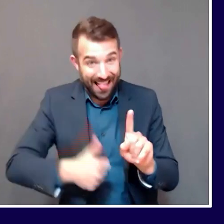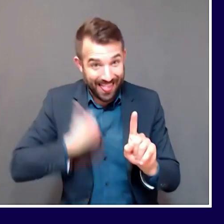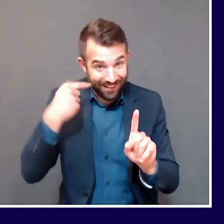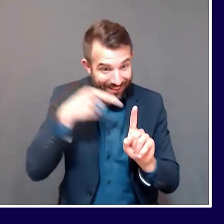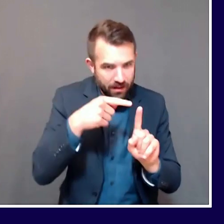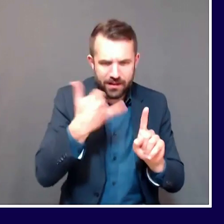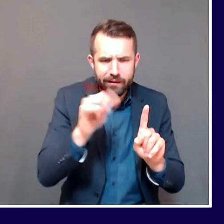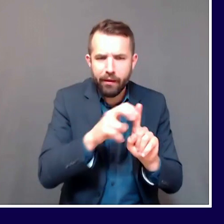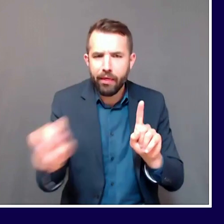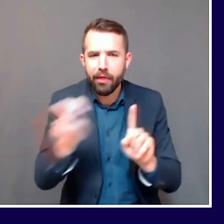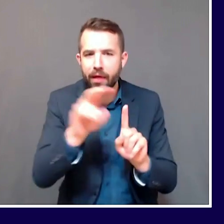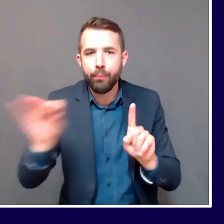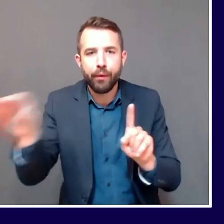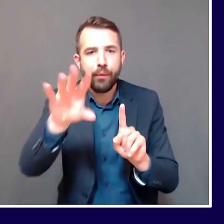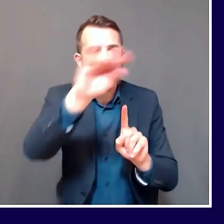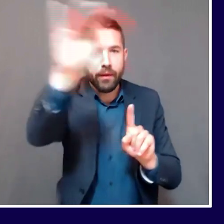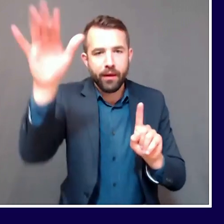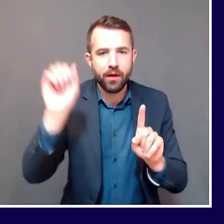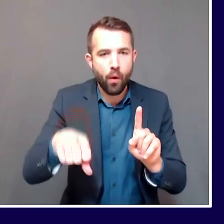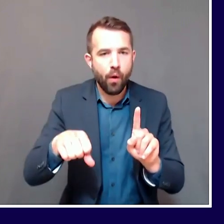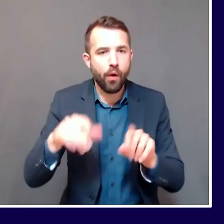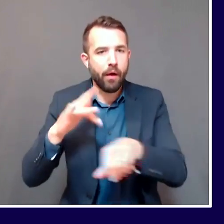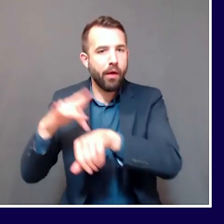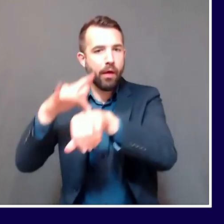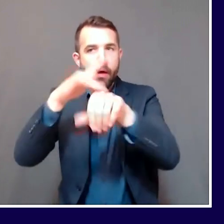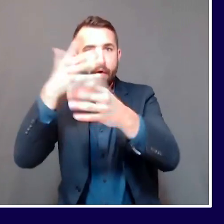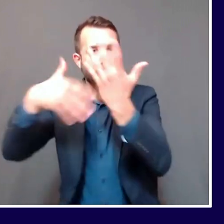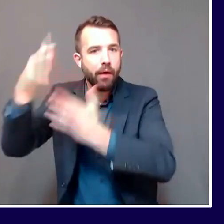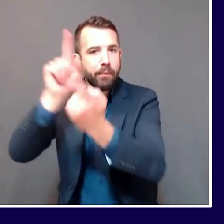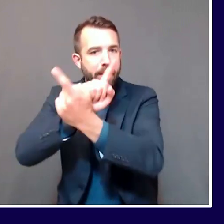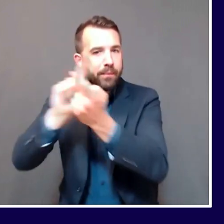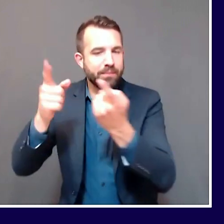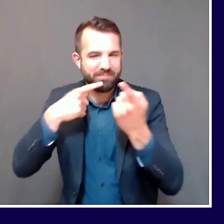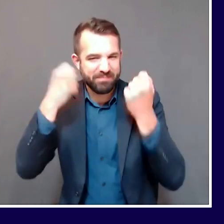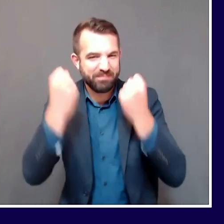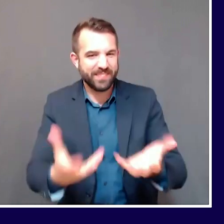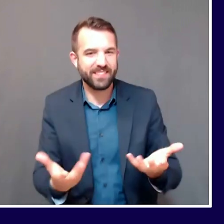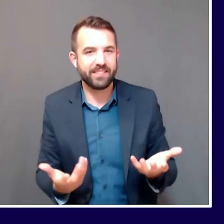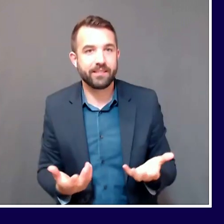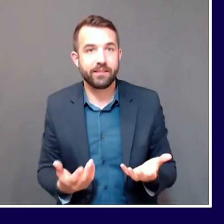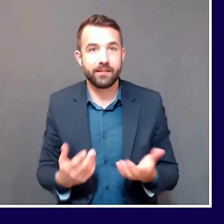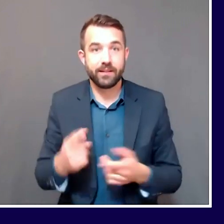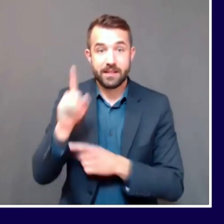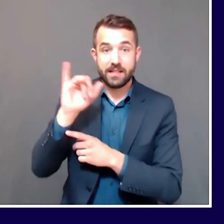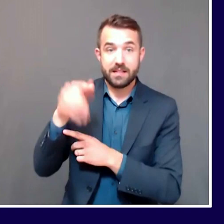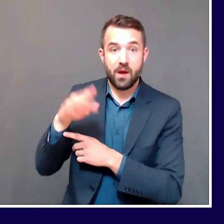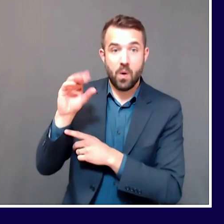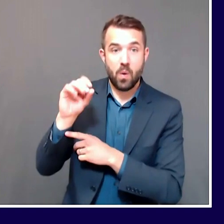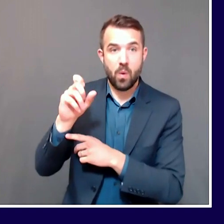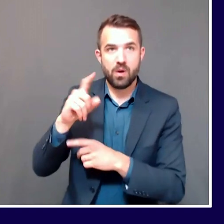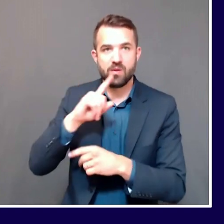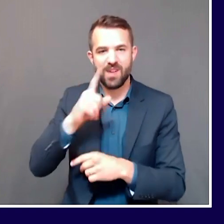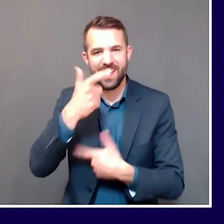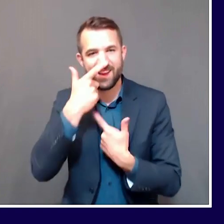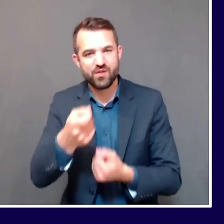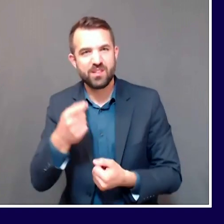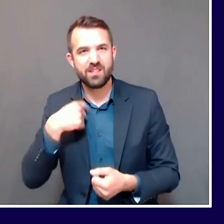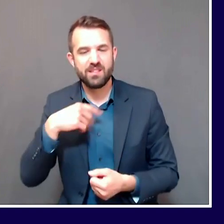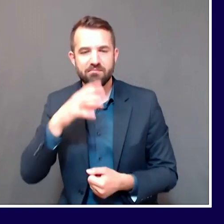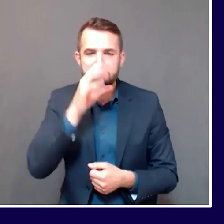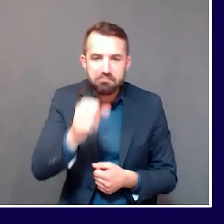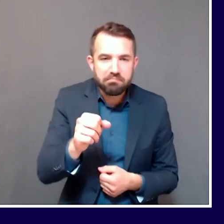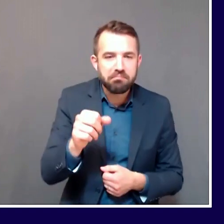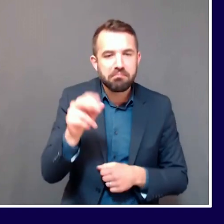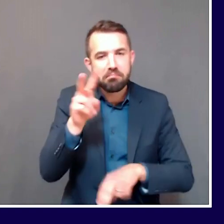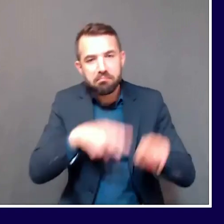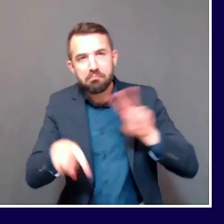individuals they may have interacted with. I admit that zip code level data are interesting. It's intriguing to see what zip codes have